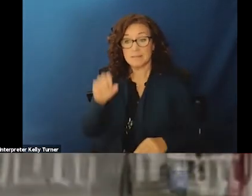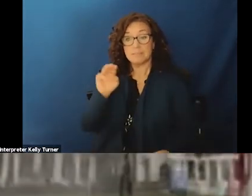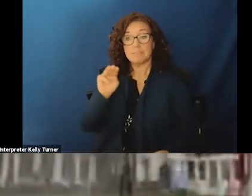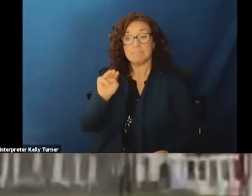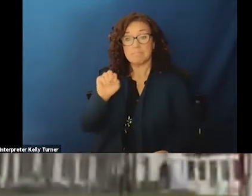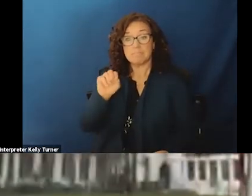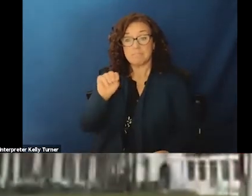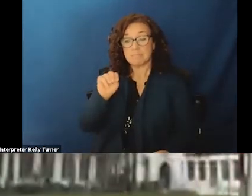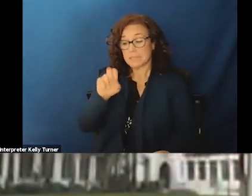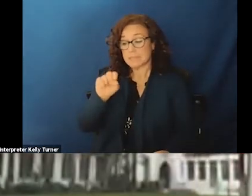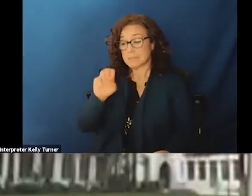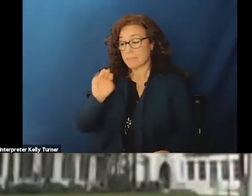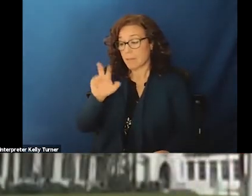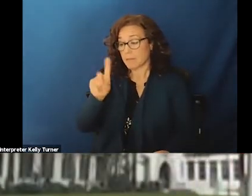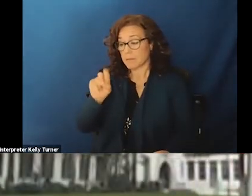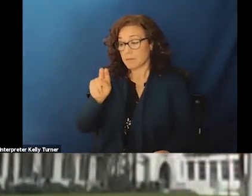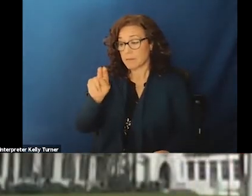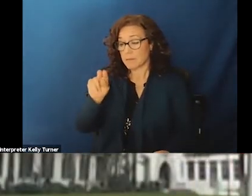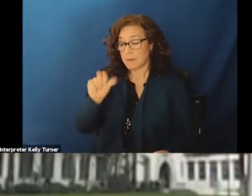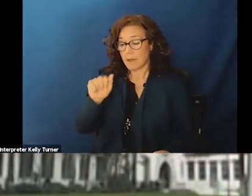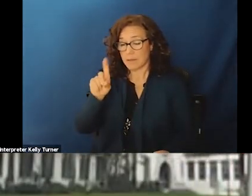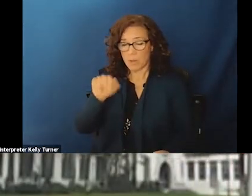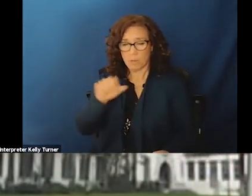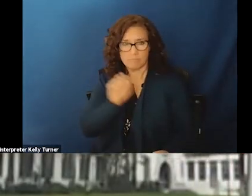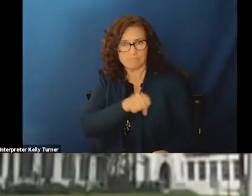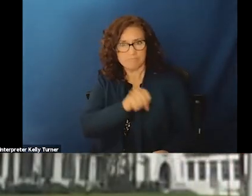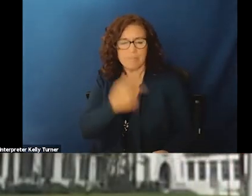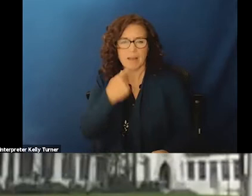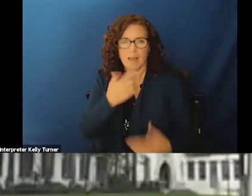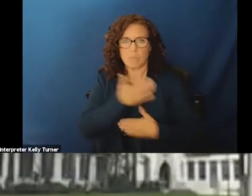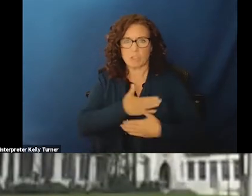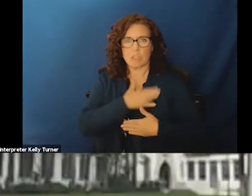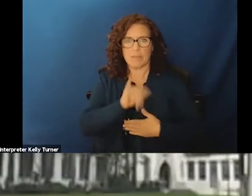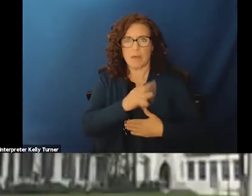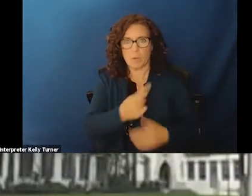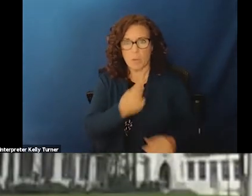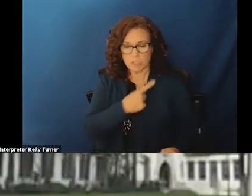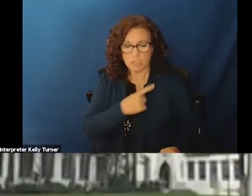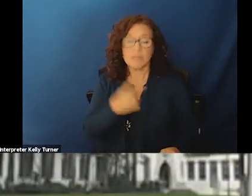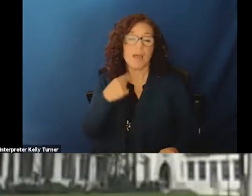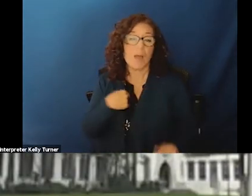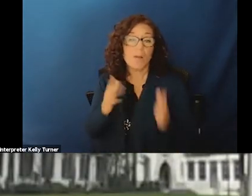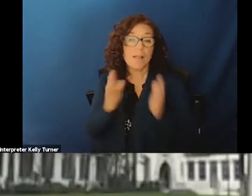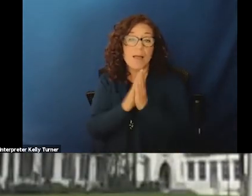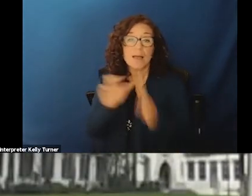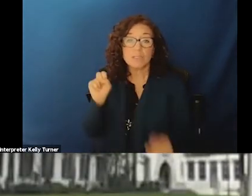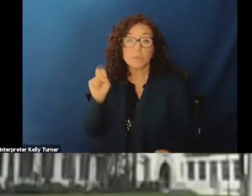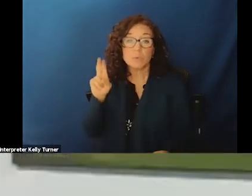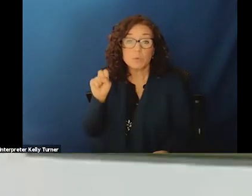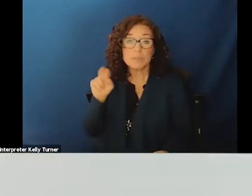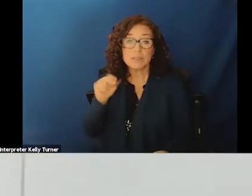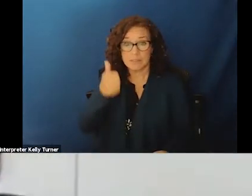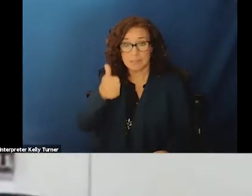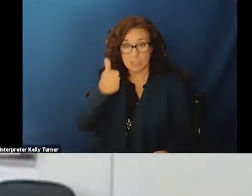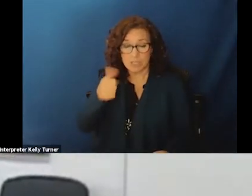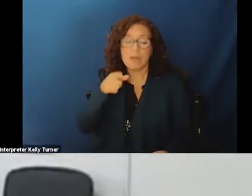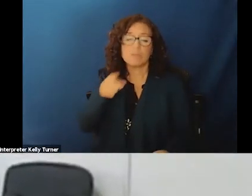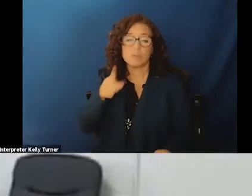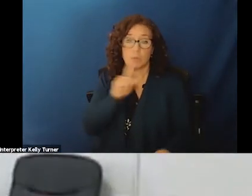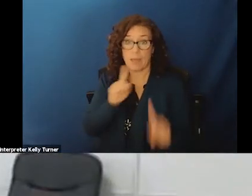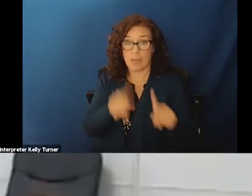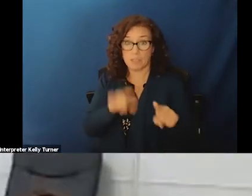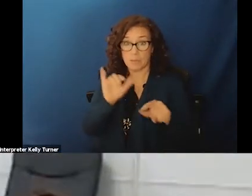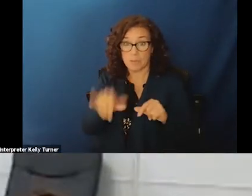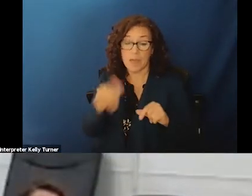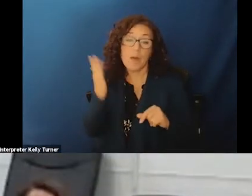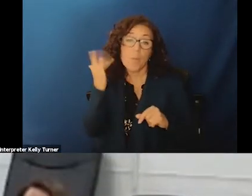and why that would be such a huge concern. I will ask Susan Klein Rothschild to answer that question. She has a better view of contextually what it means